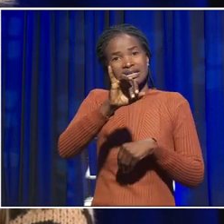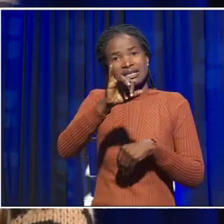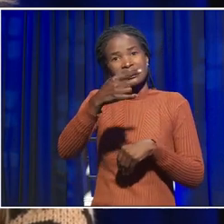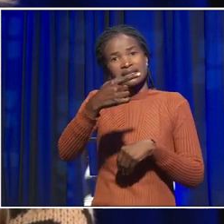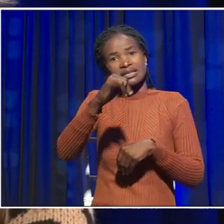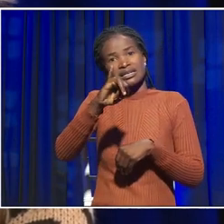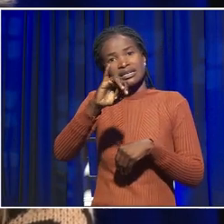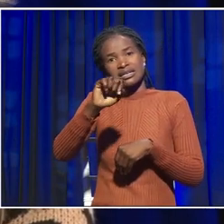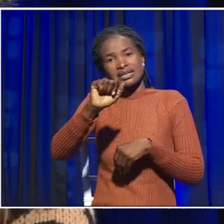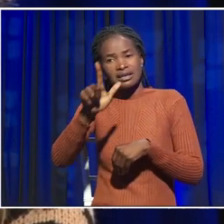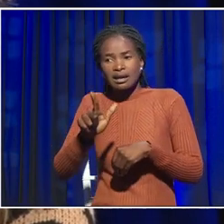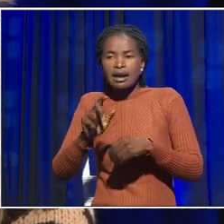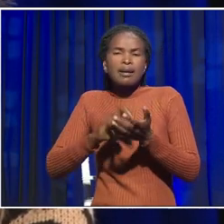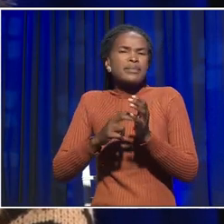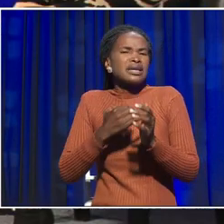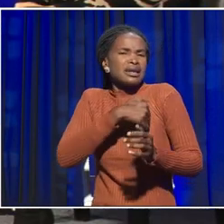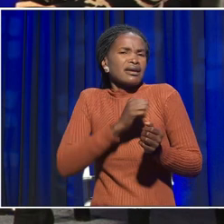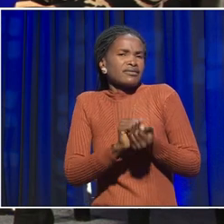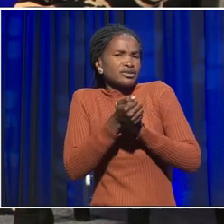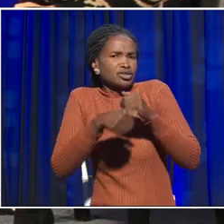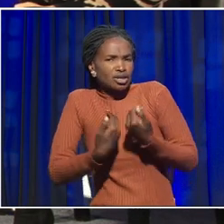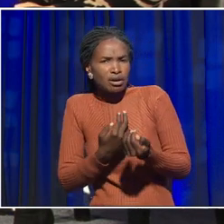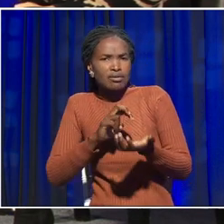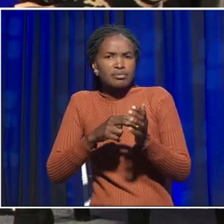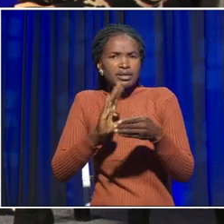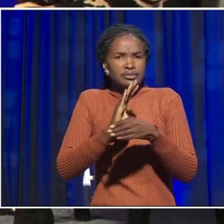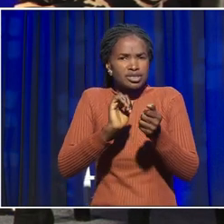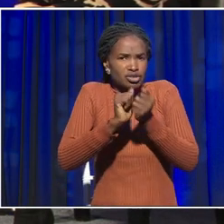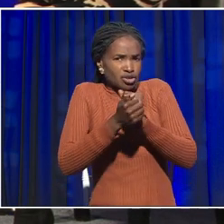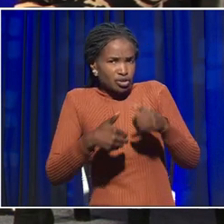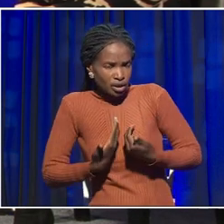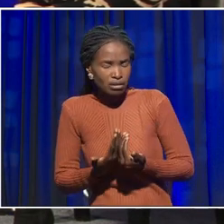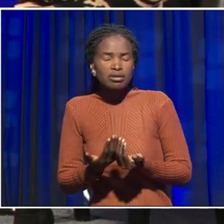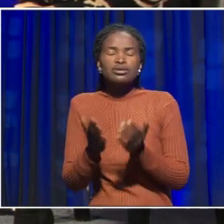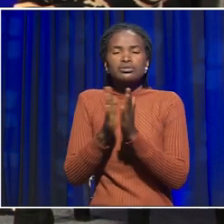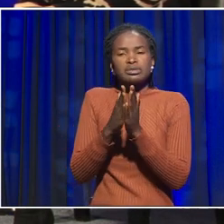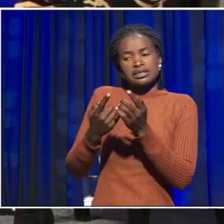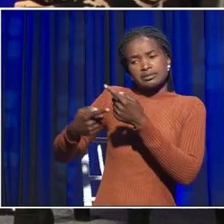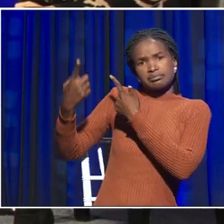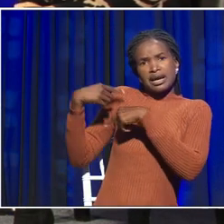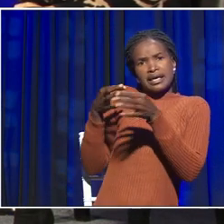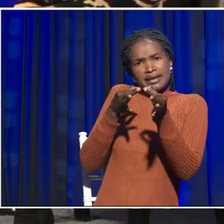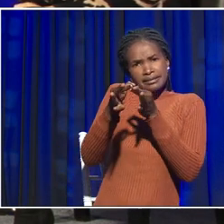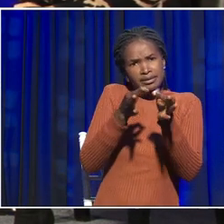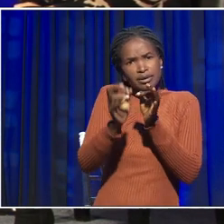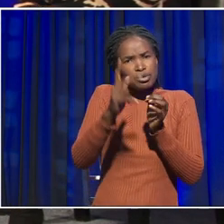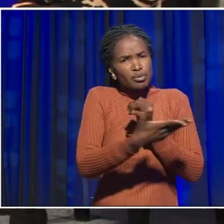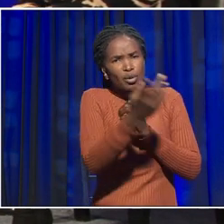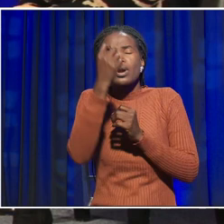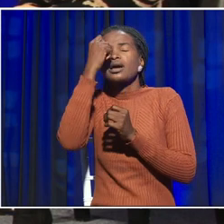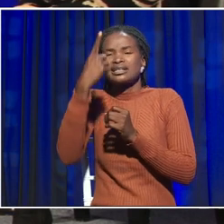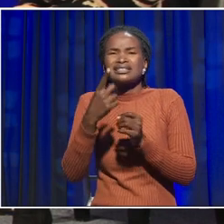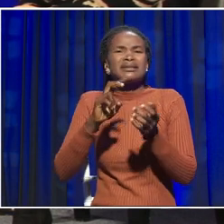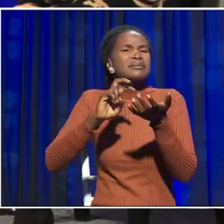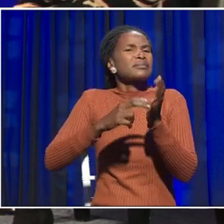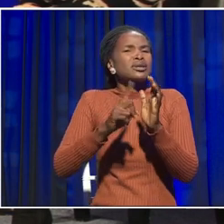start just with a short recap, so that we have our viewers all on one page.